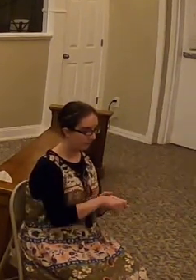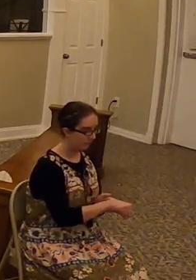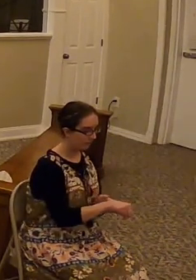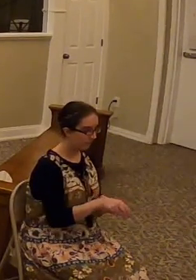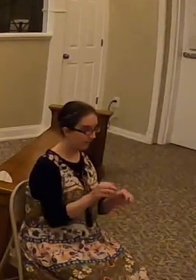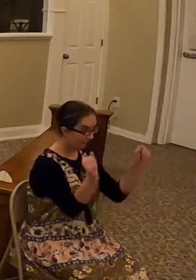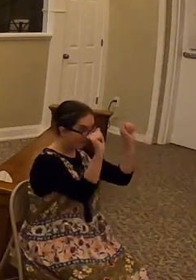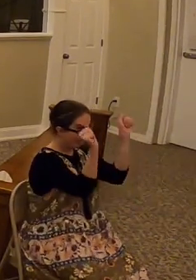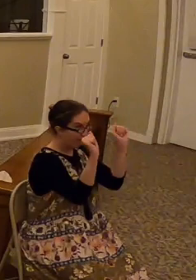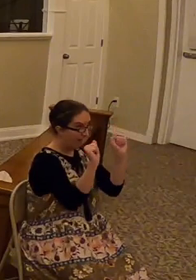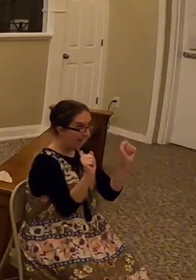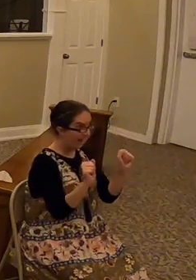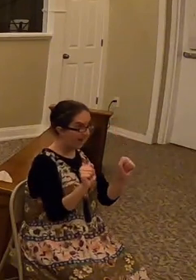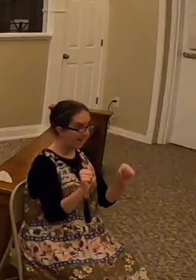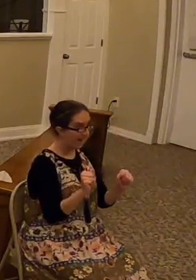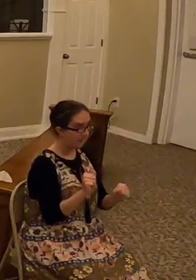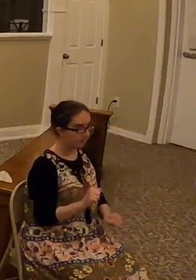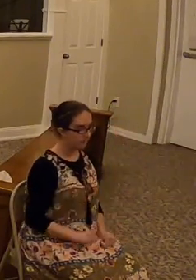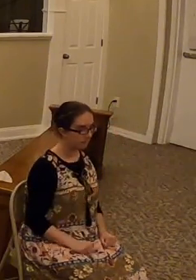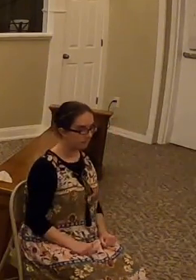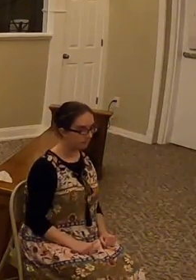that he was afraid of.